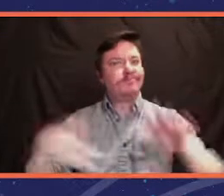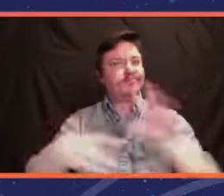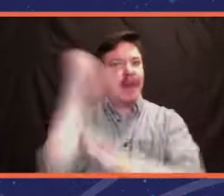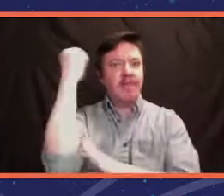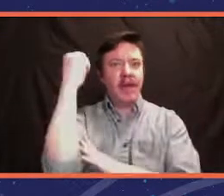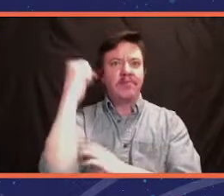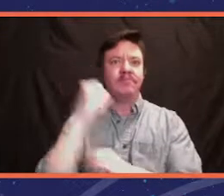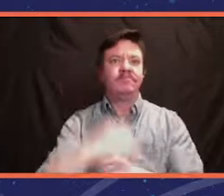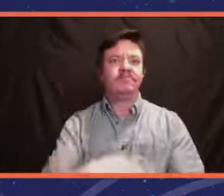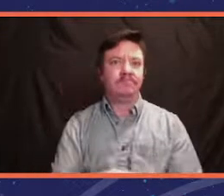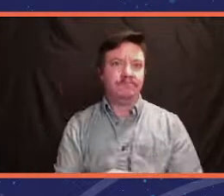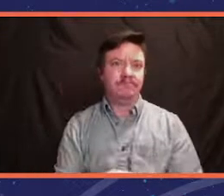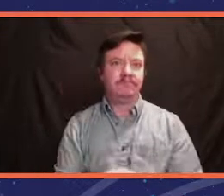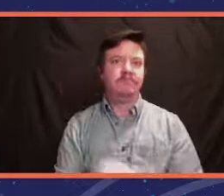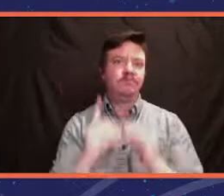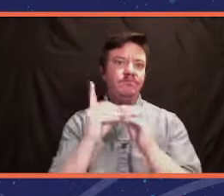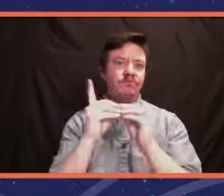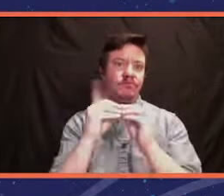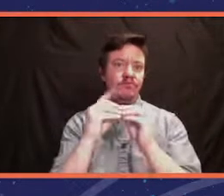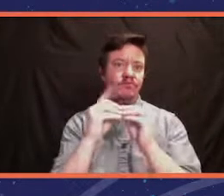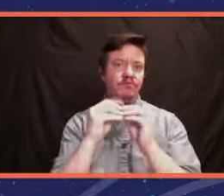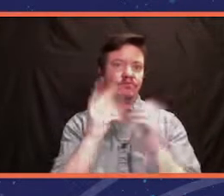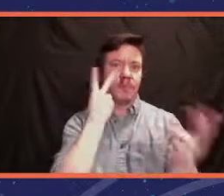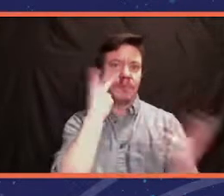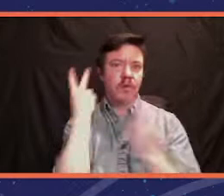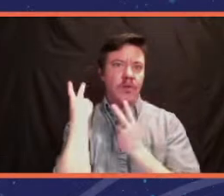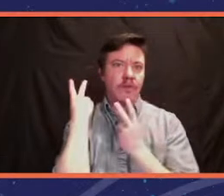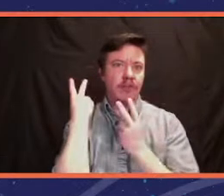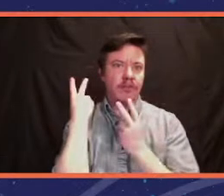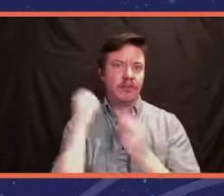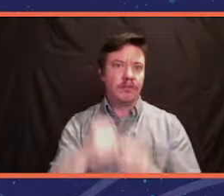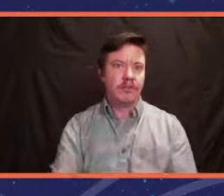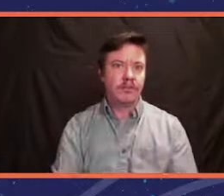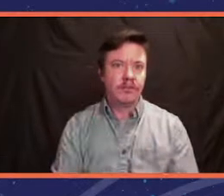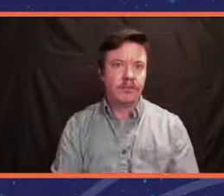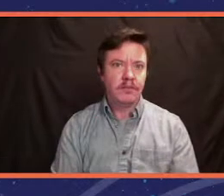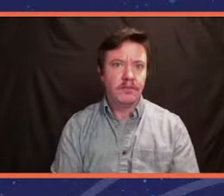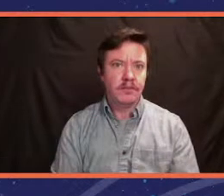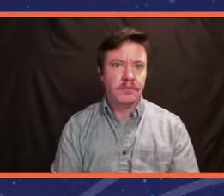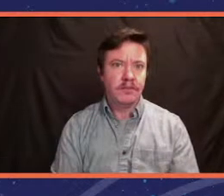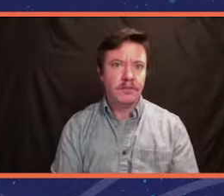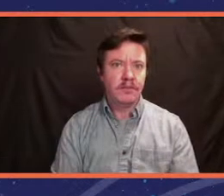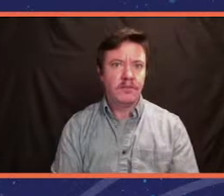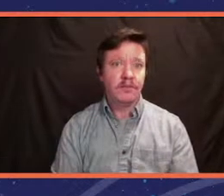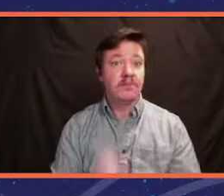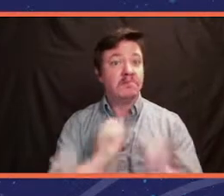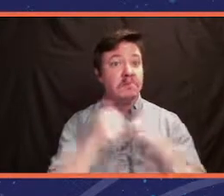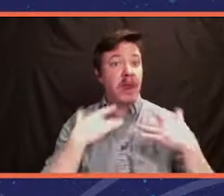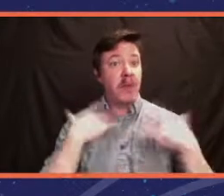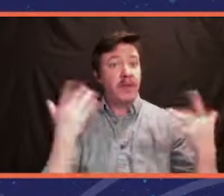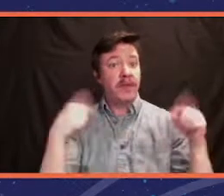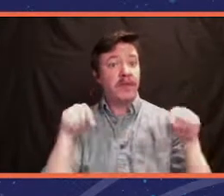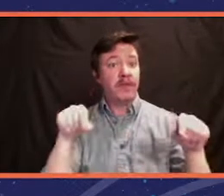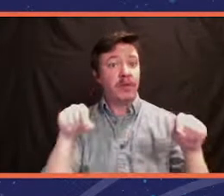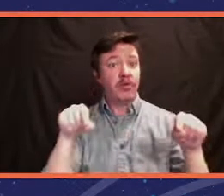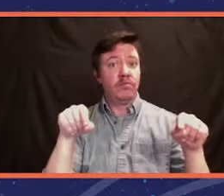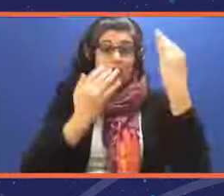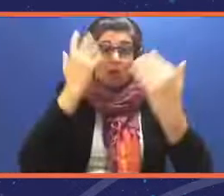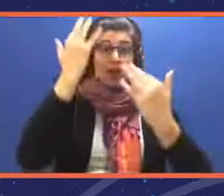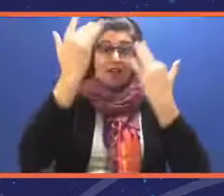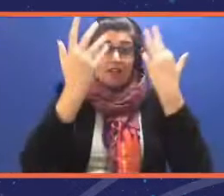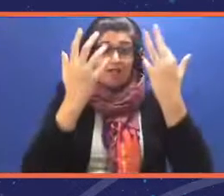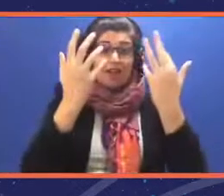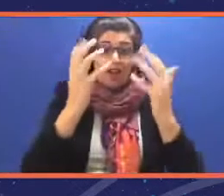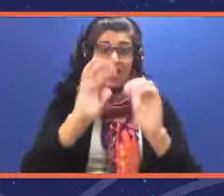I just have one more reflection for you all is, how was Creative Wildfire for you? What did it mean to you as an artist to